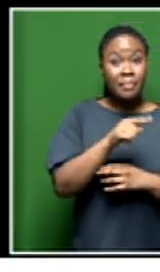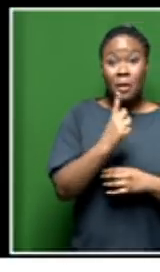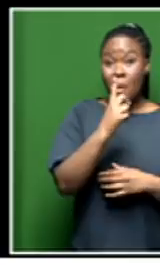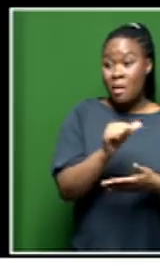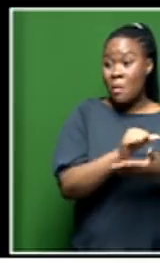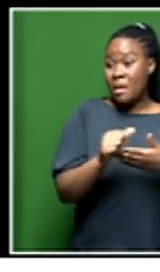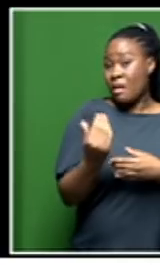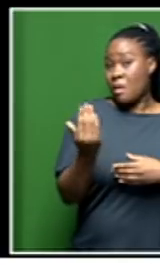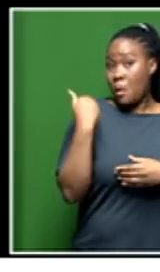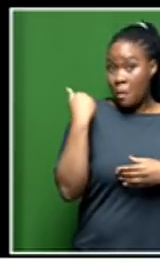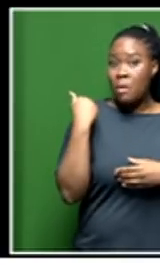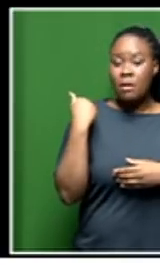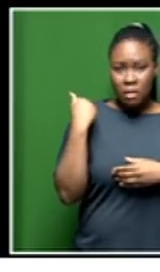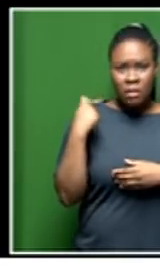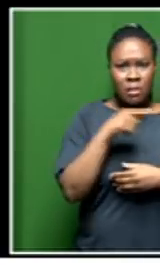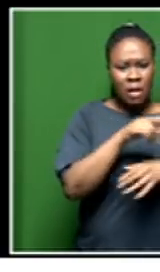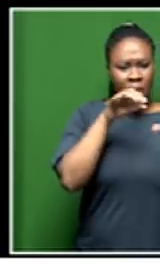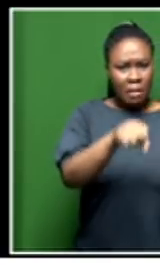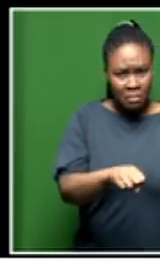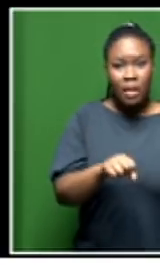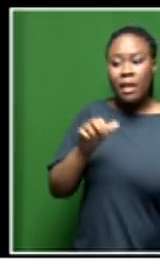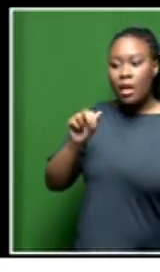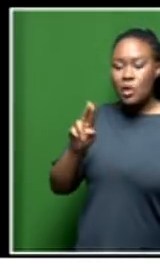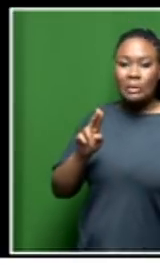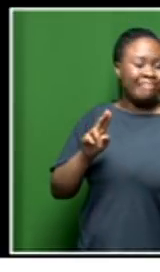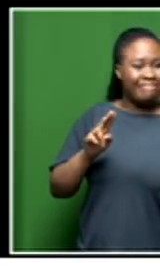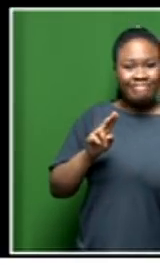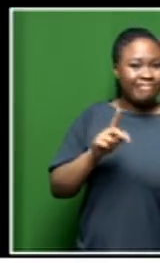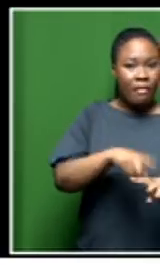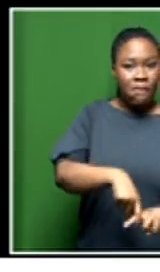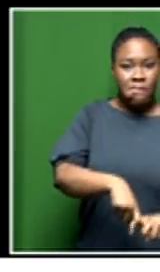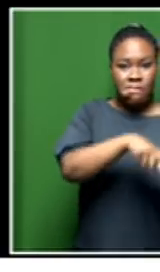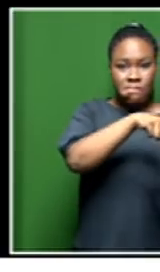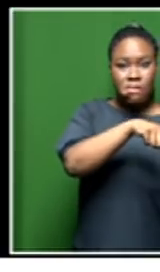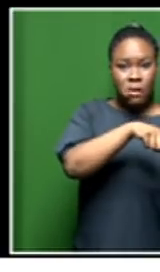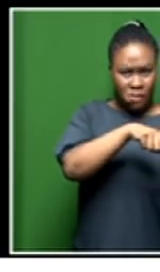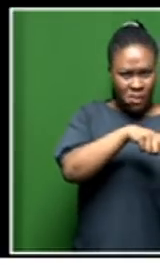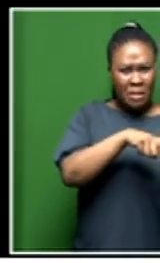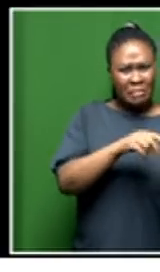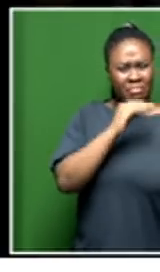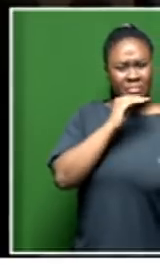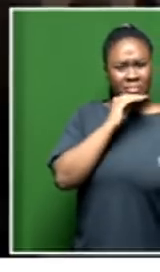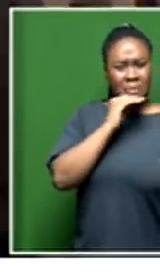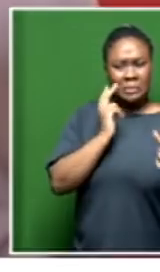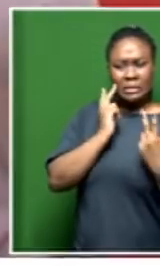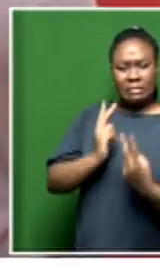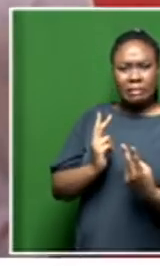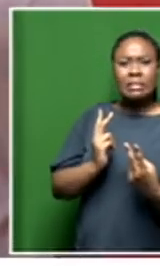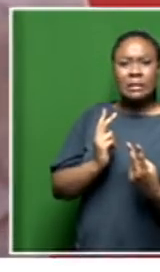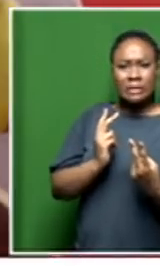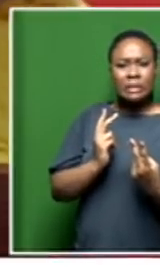ago, and only AU came in again and suspended Burkina Faso. Again, we can see